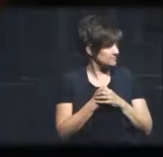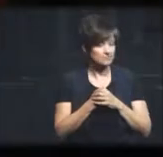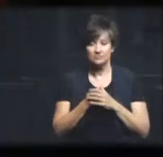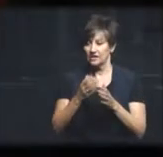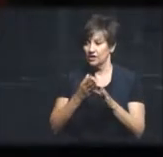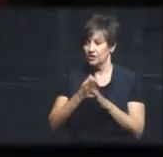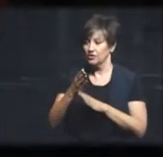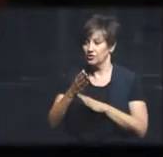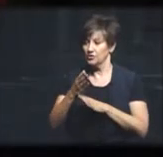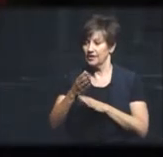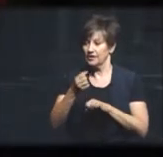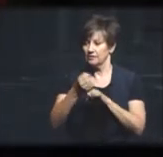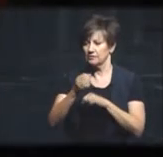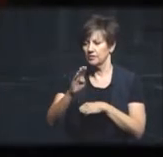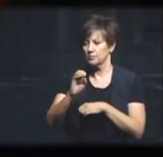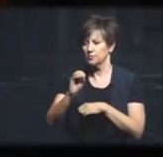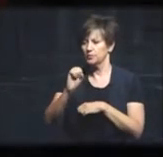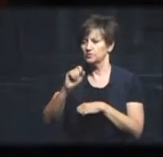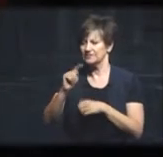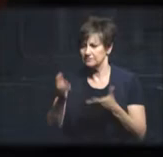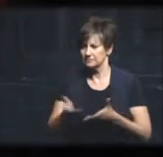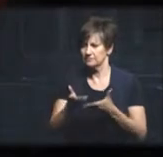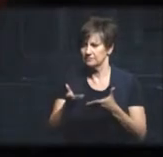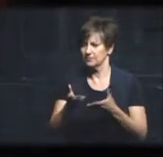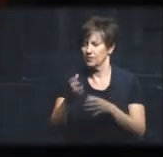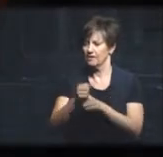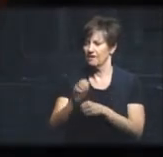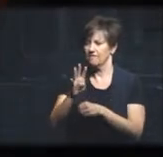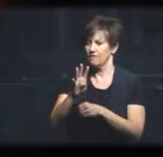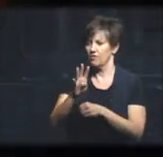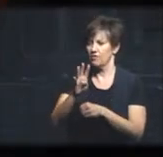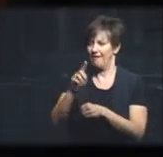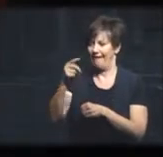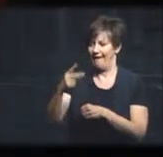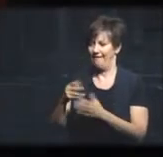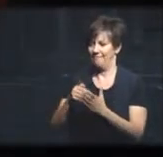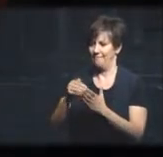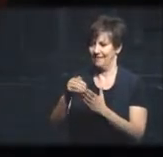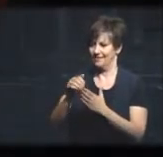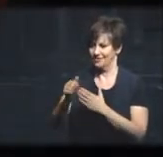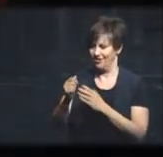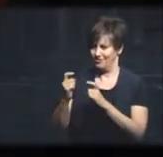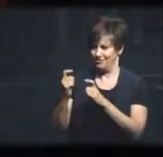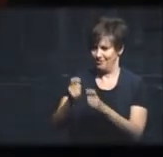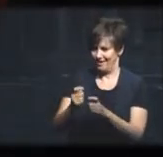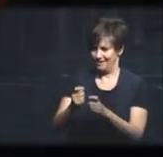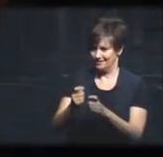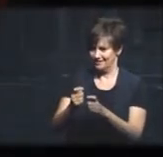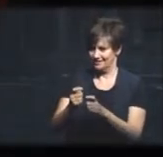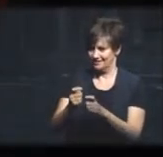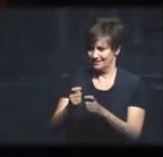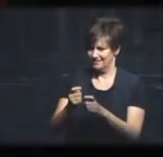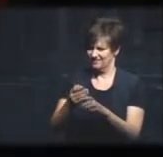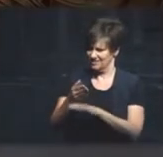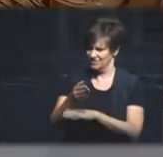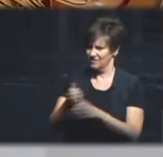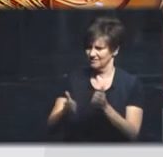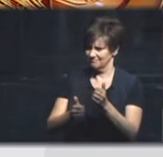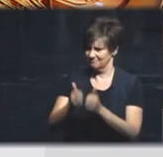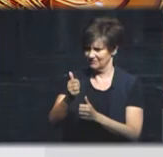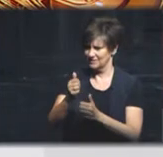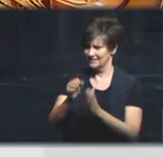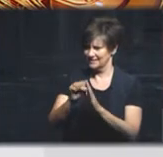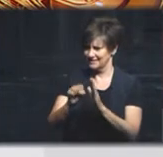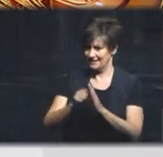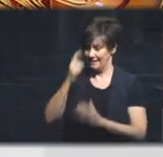Career Boost is a grant that we received, $4.5 million grant, a big grant across much of the state. For us,